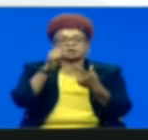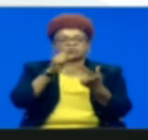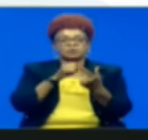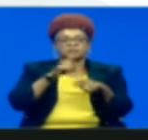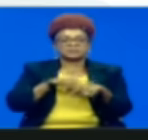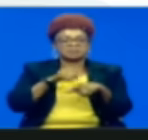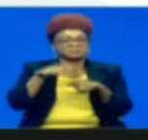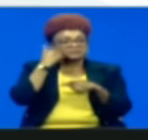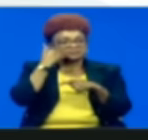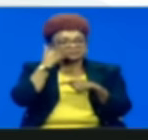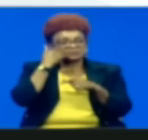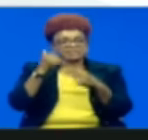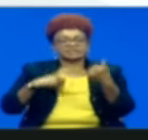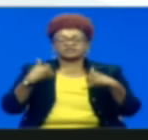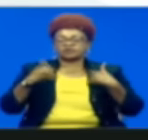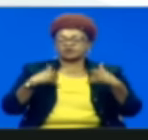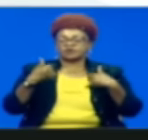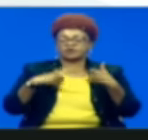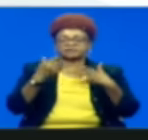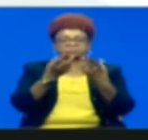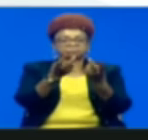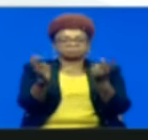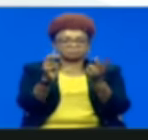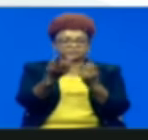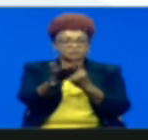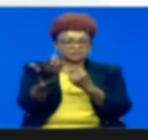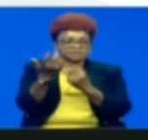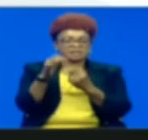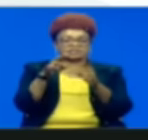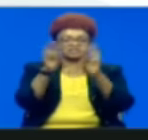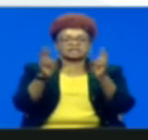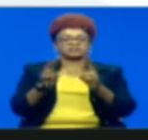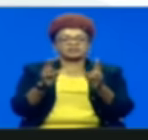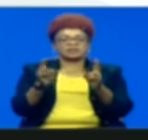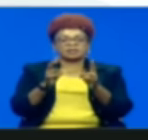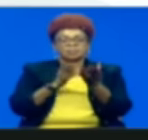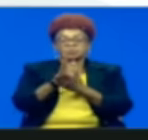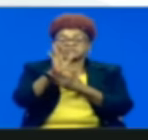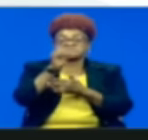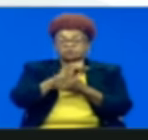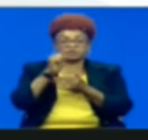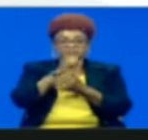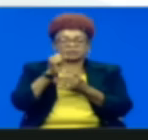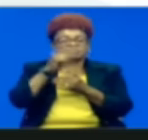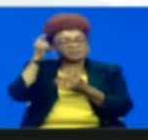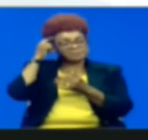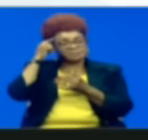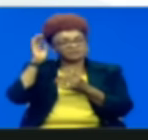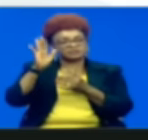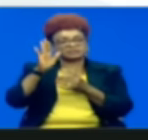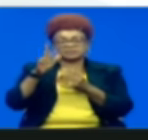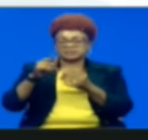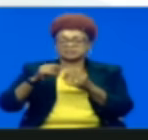illness. Mtukudzi enjoyed a huge fan base both at home and internationally through his music. He will be remembered for his